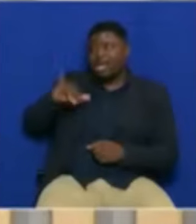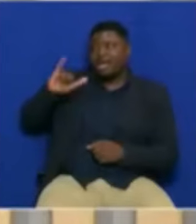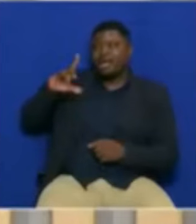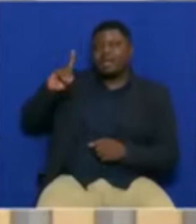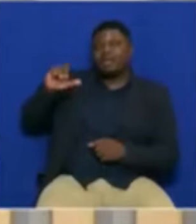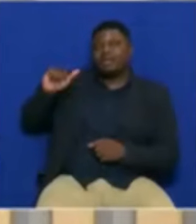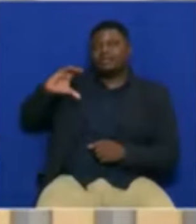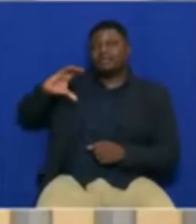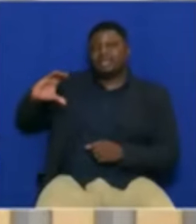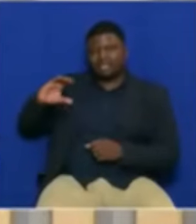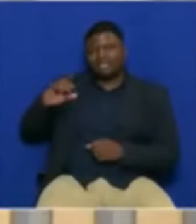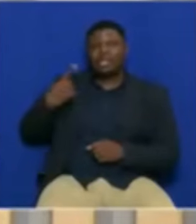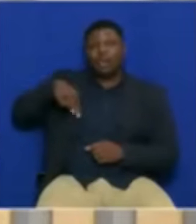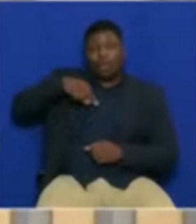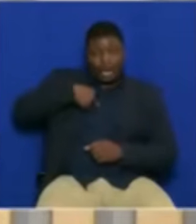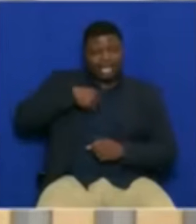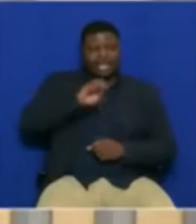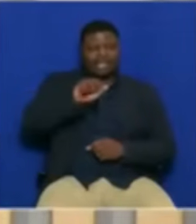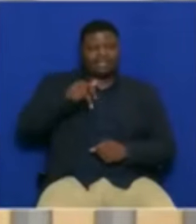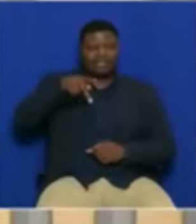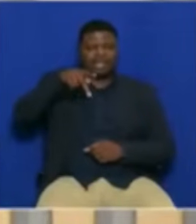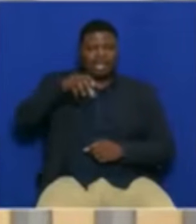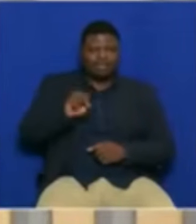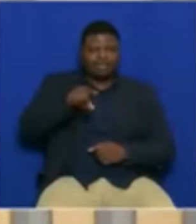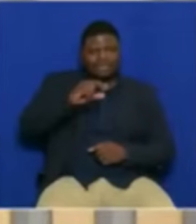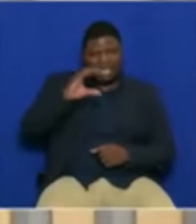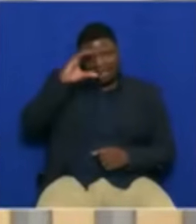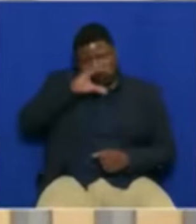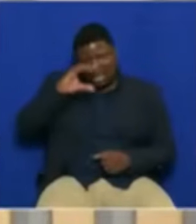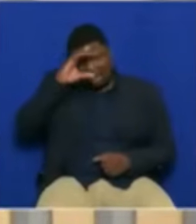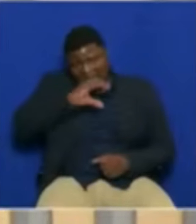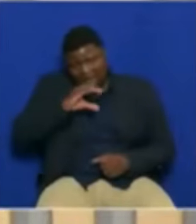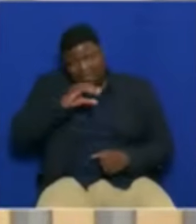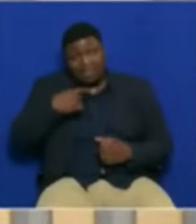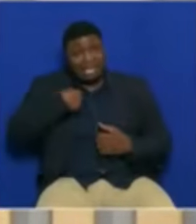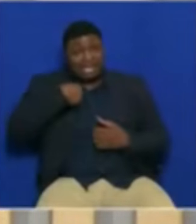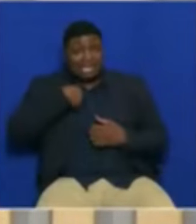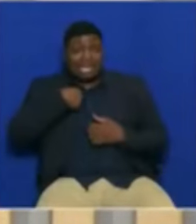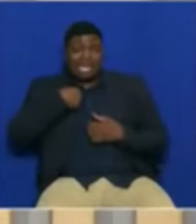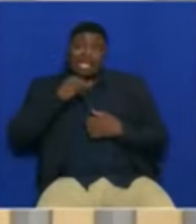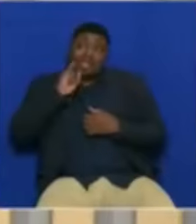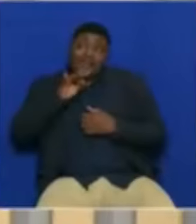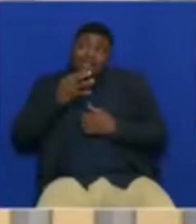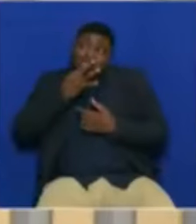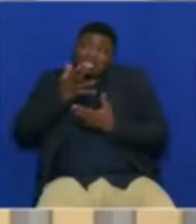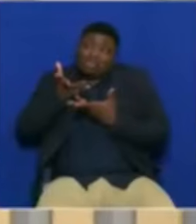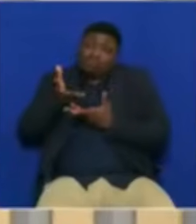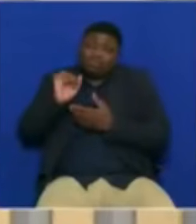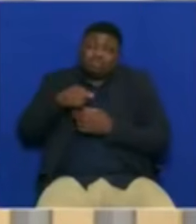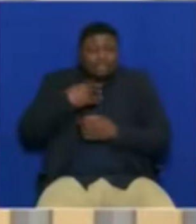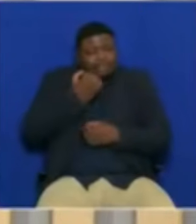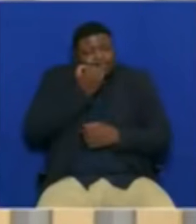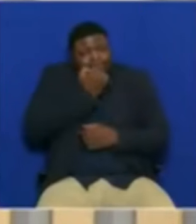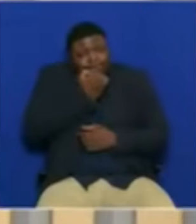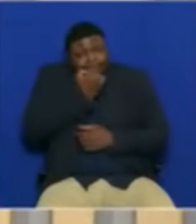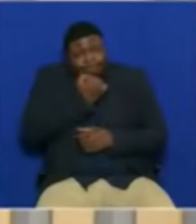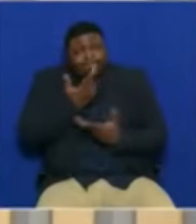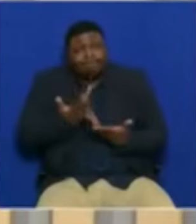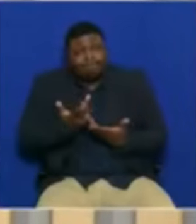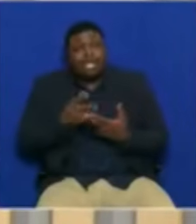way, Commissioner, then I will apologize for that. SAPS, IDEC does not oversee